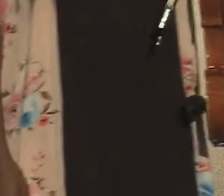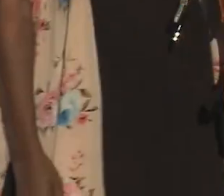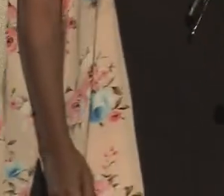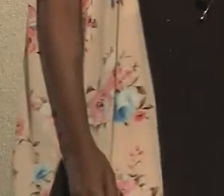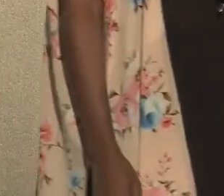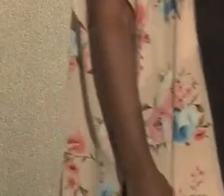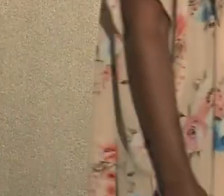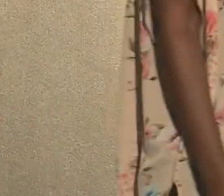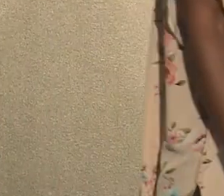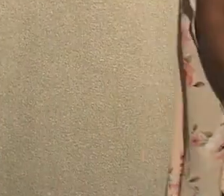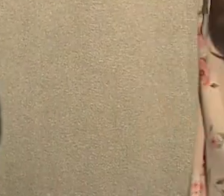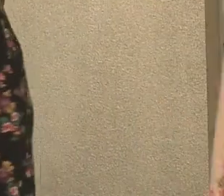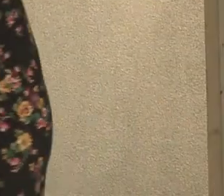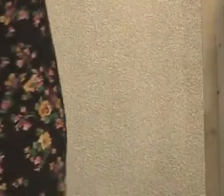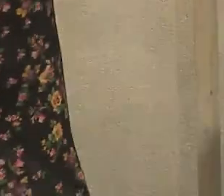Okay, thank you. So long.